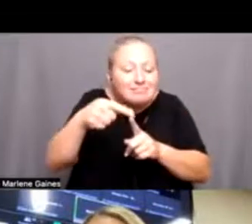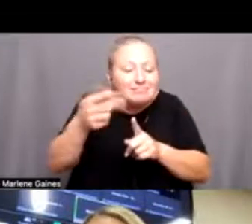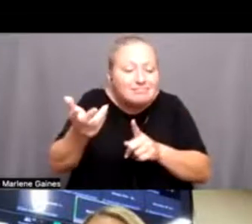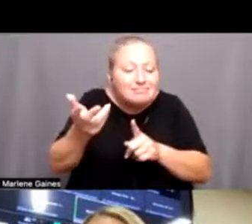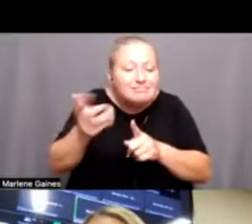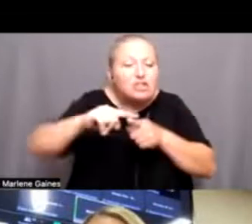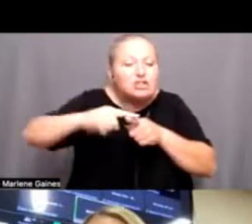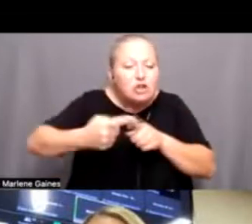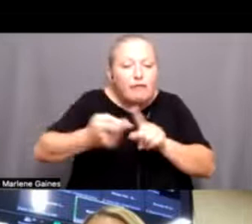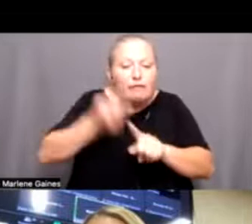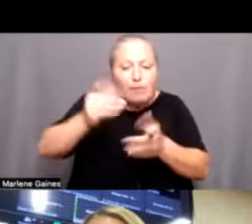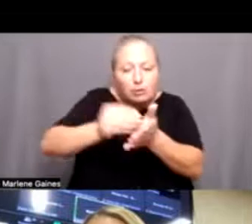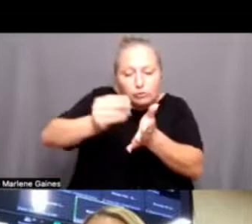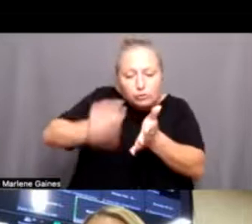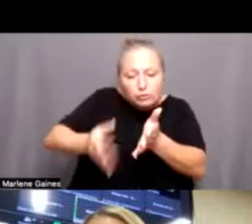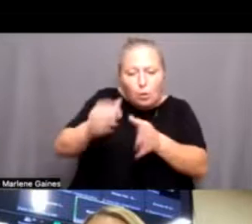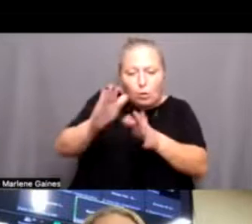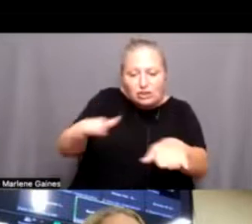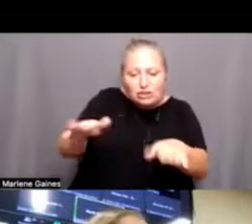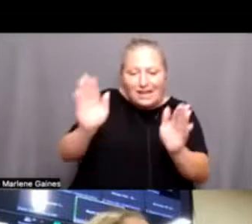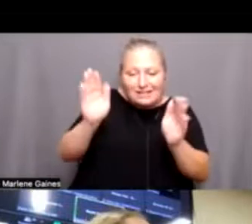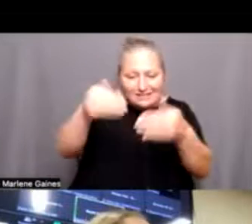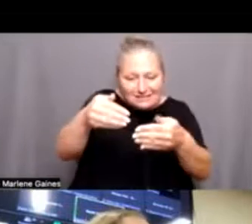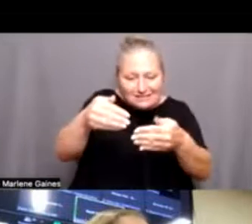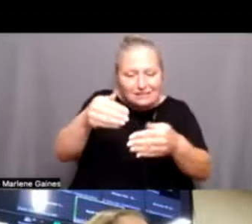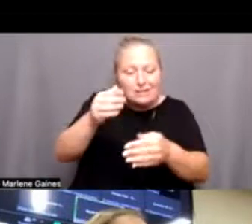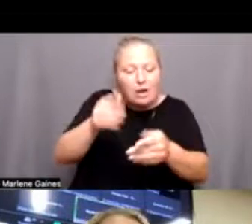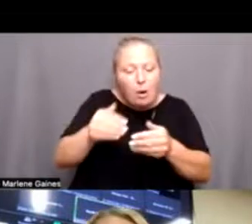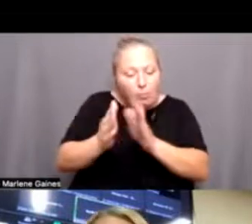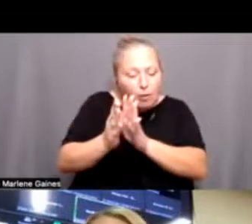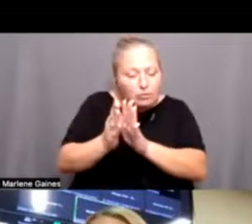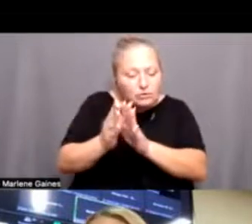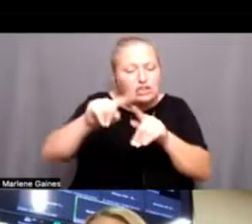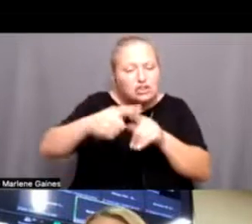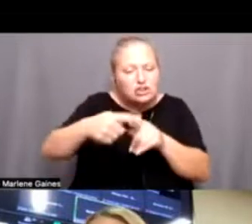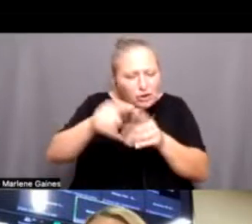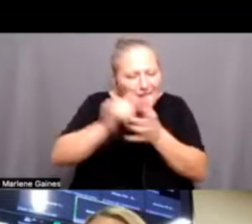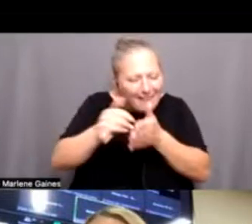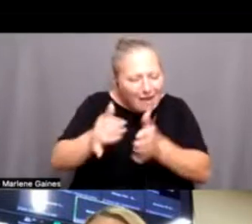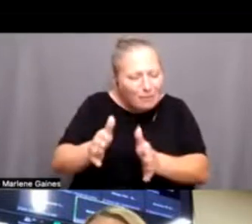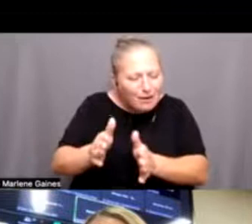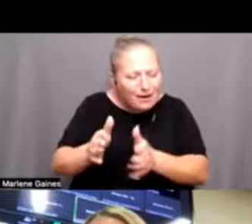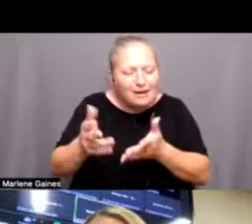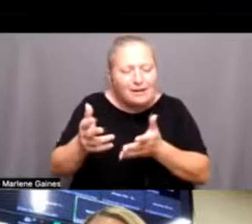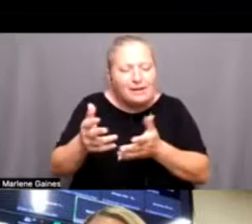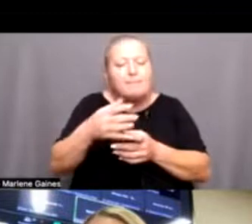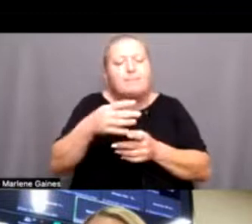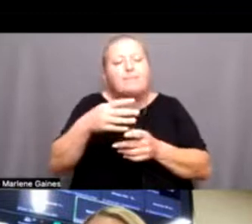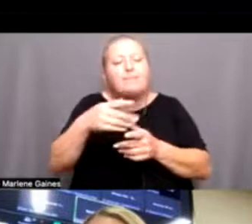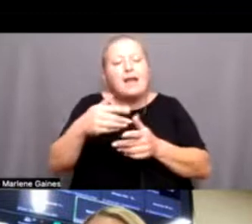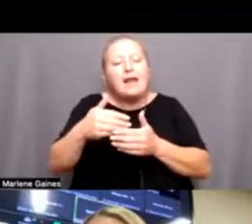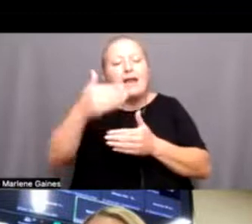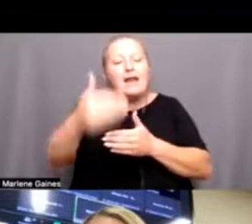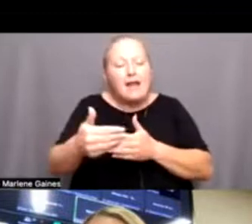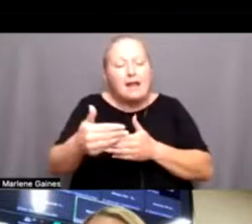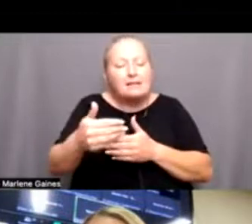a student or a child-centered approach, starting that way. And then the next